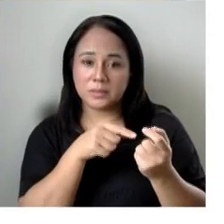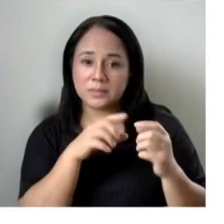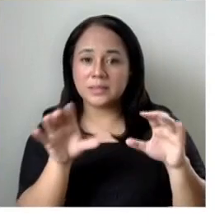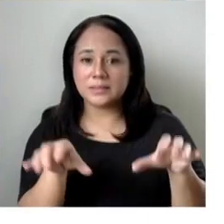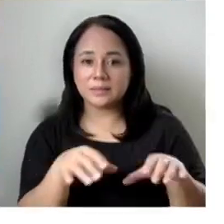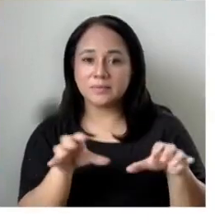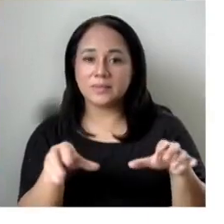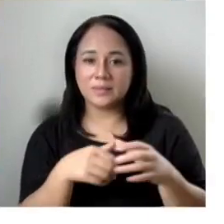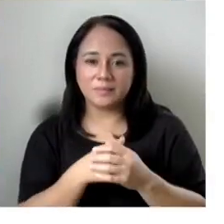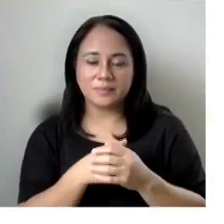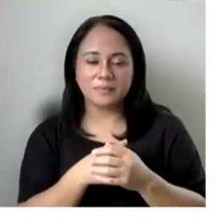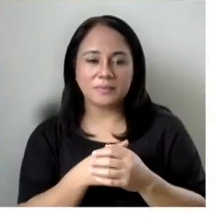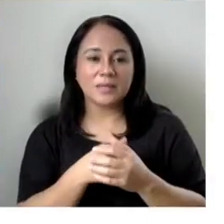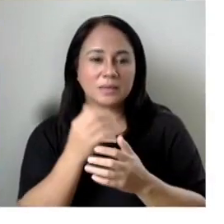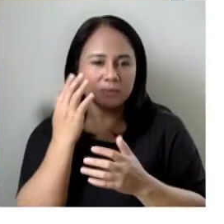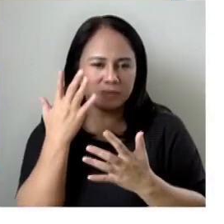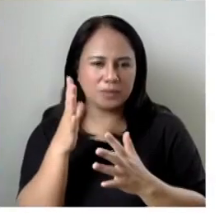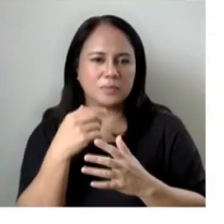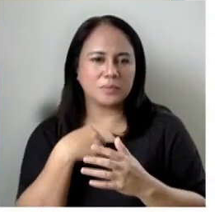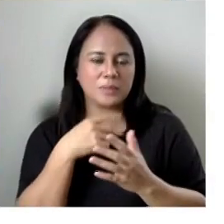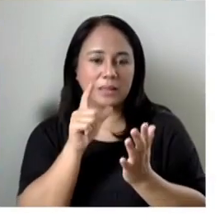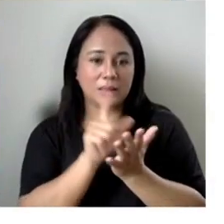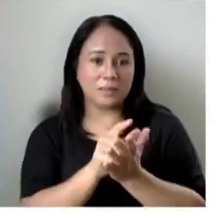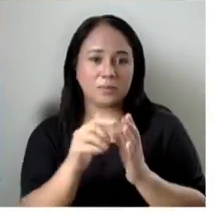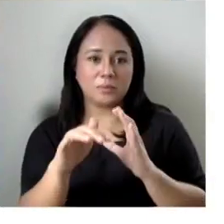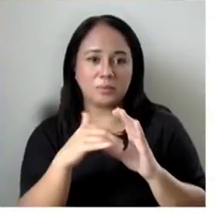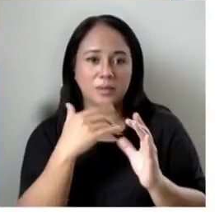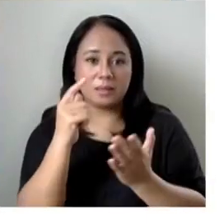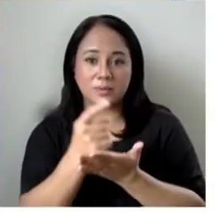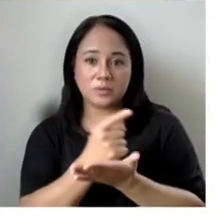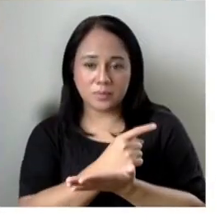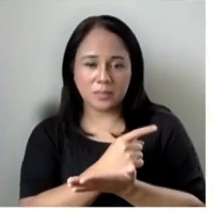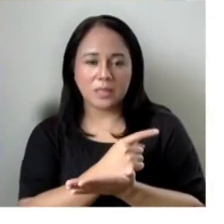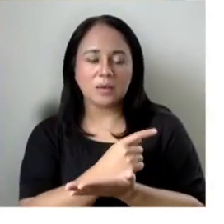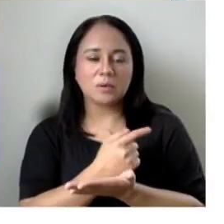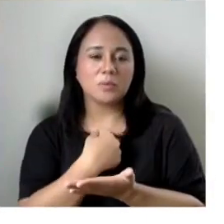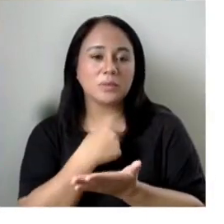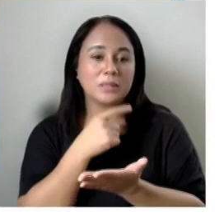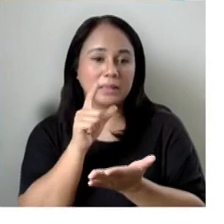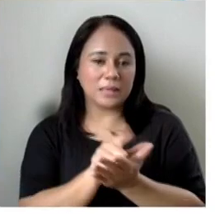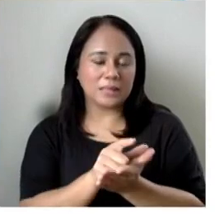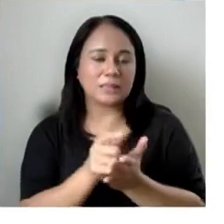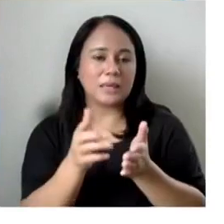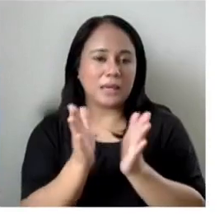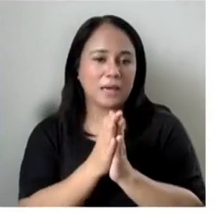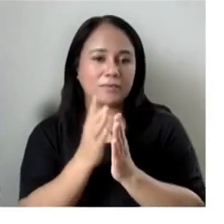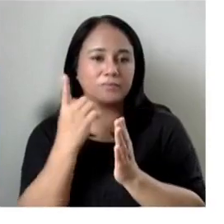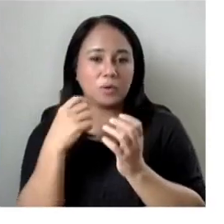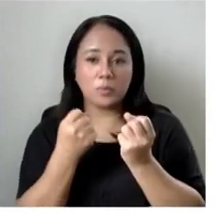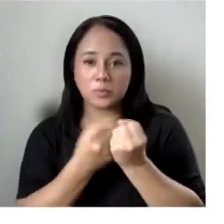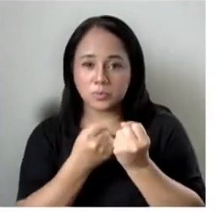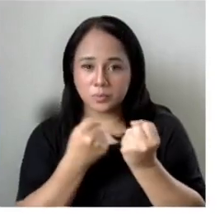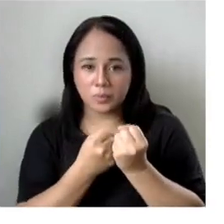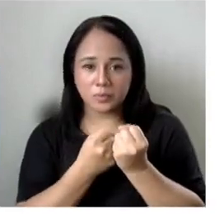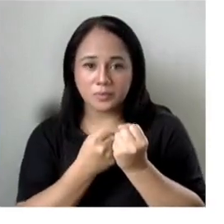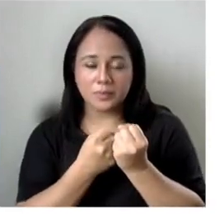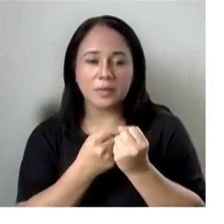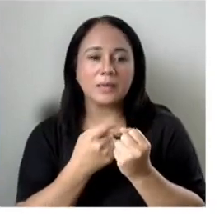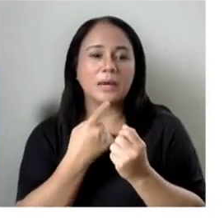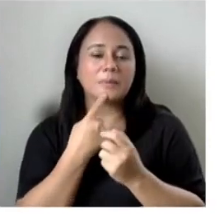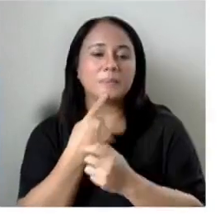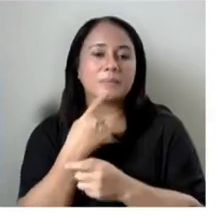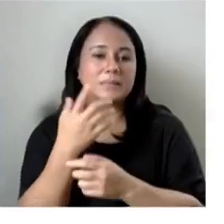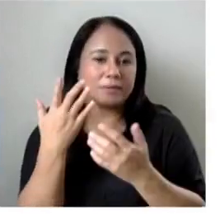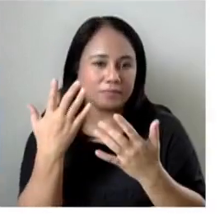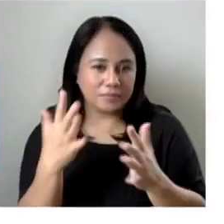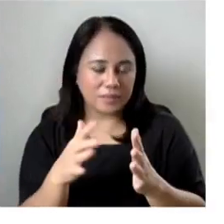know, Carmina, we received a letter from them last week where in that letter they asked for our support. Now, as I said in